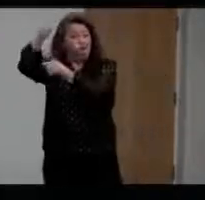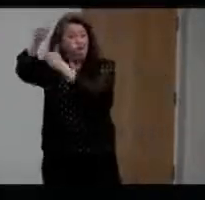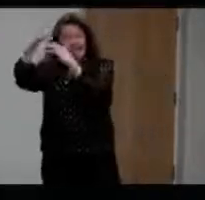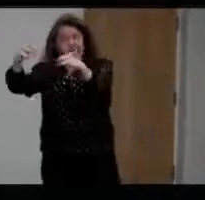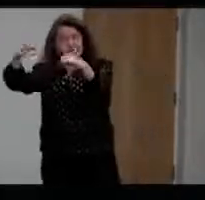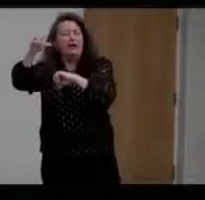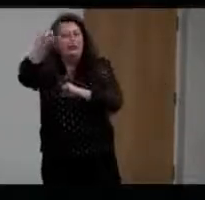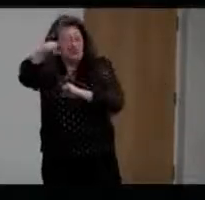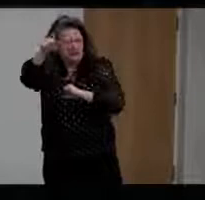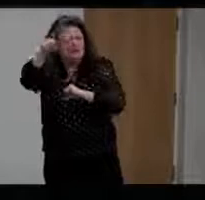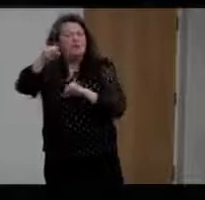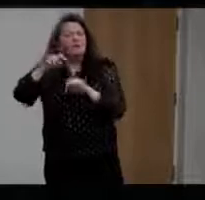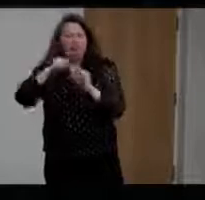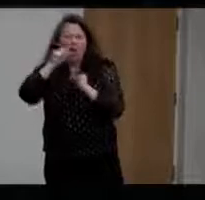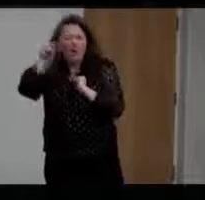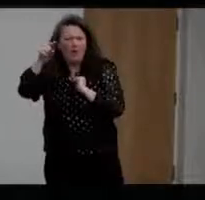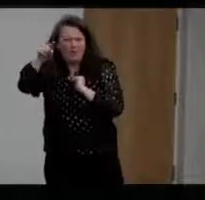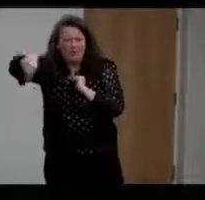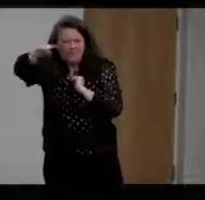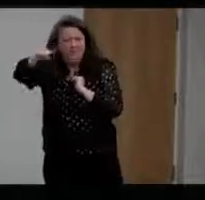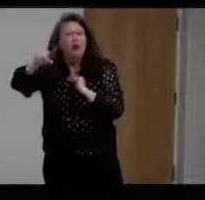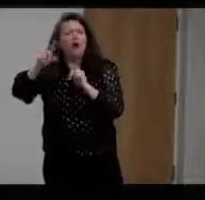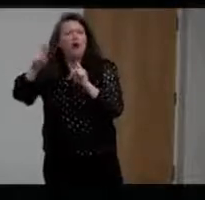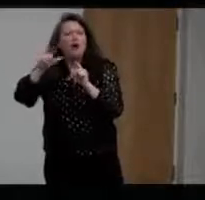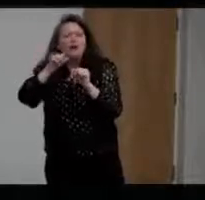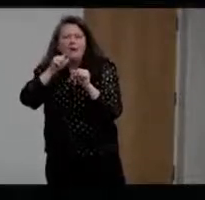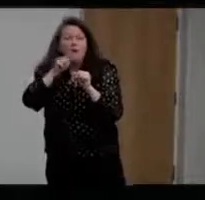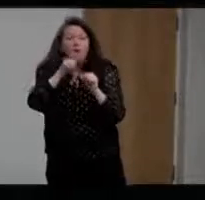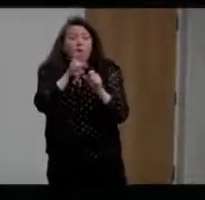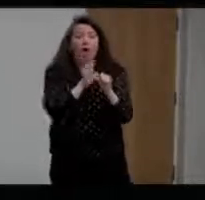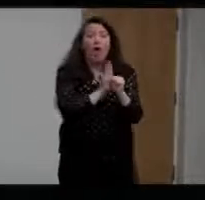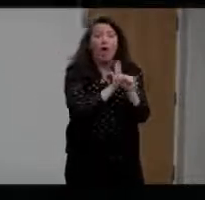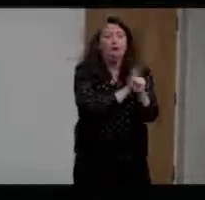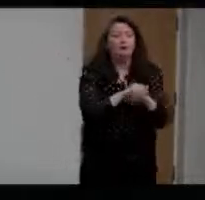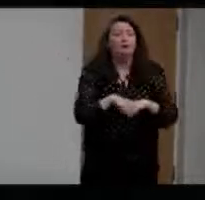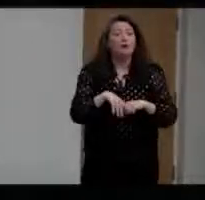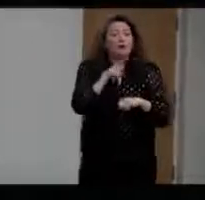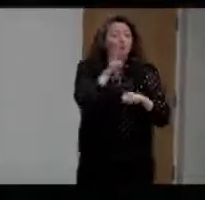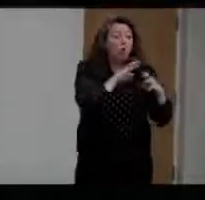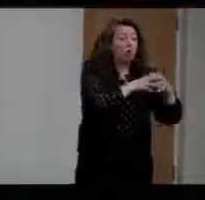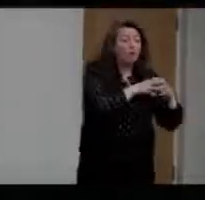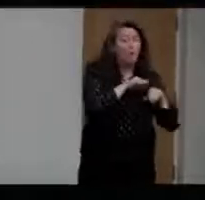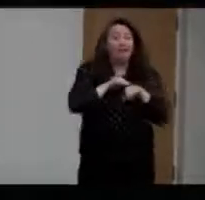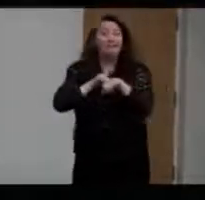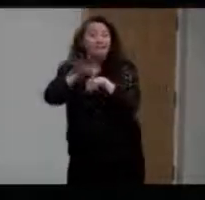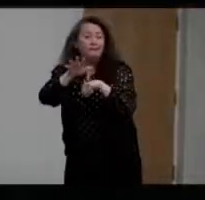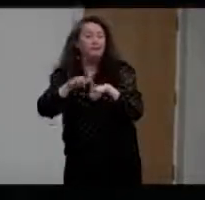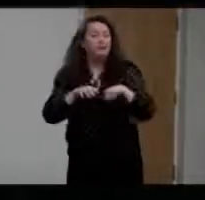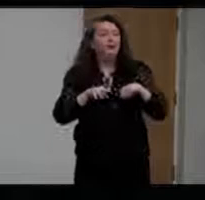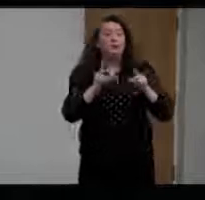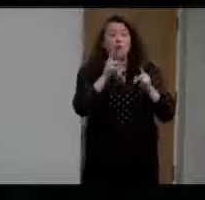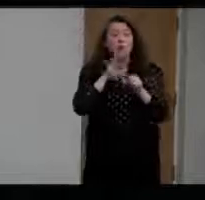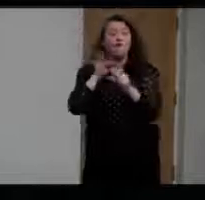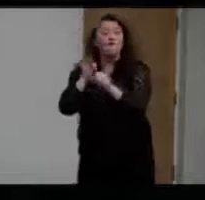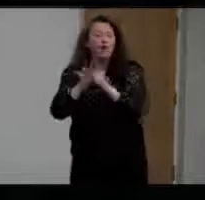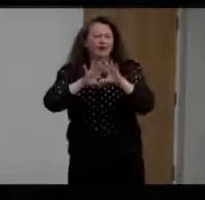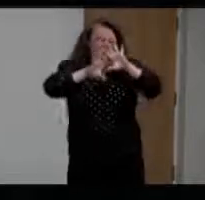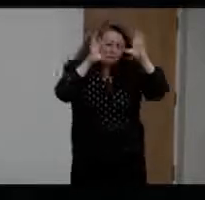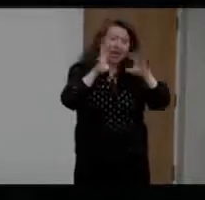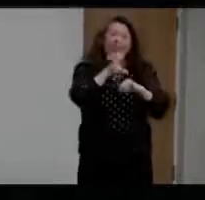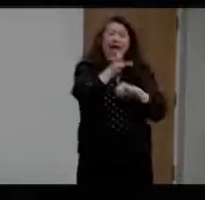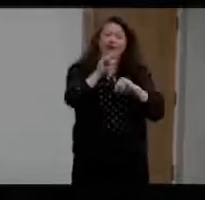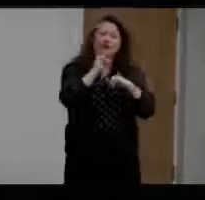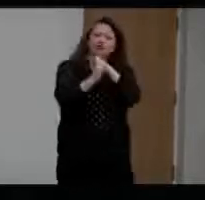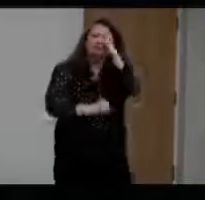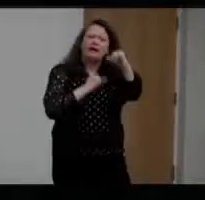that come out, it's the think tanks that they get advice from, and there's a whole international system too of countries looking at each other and